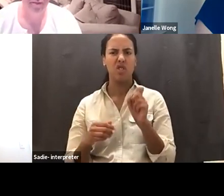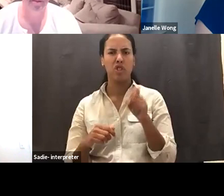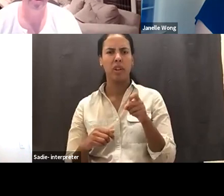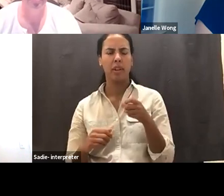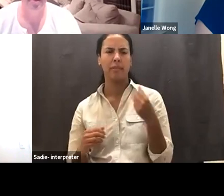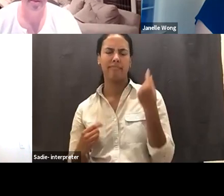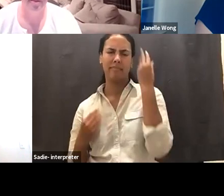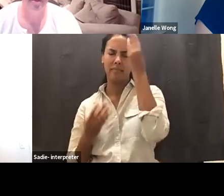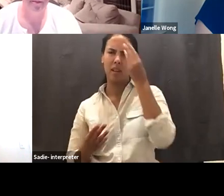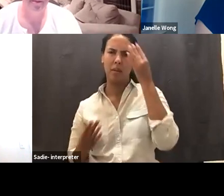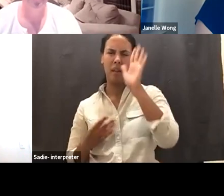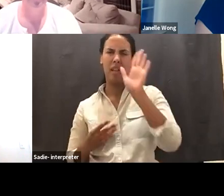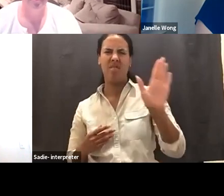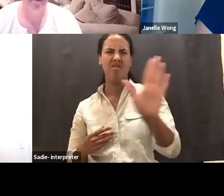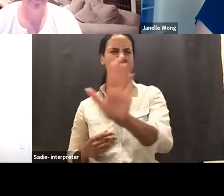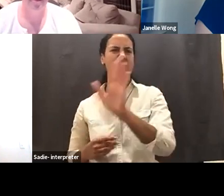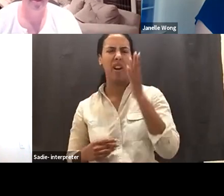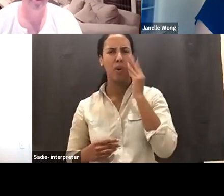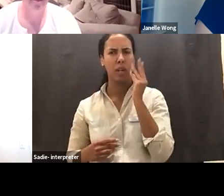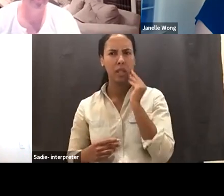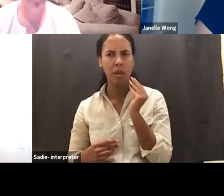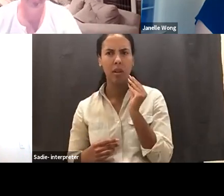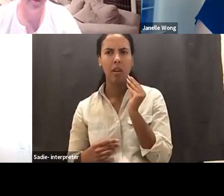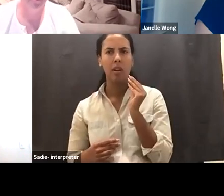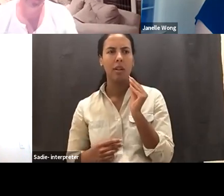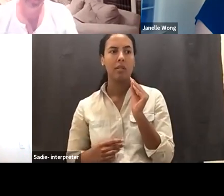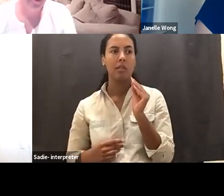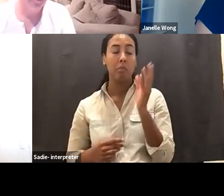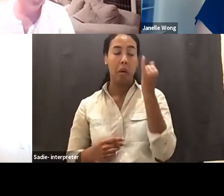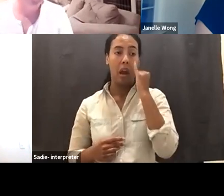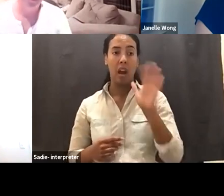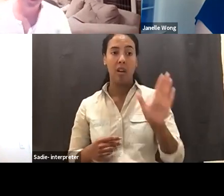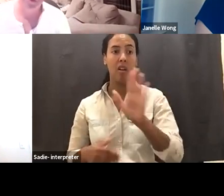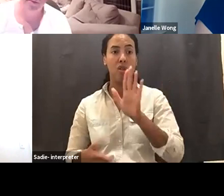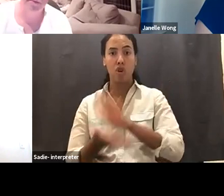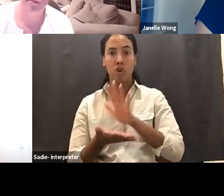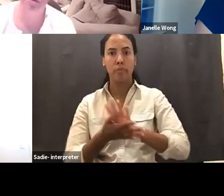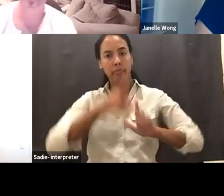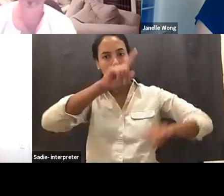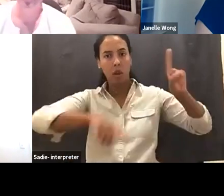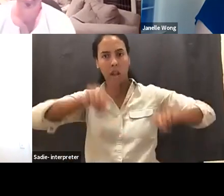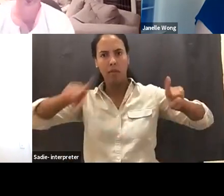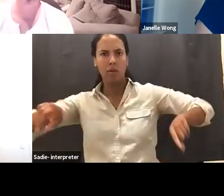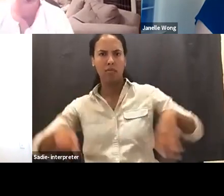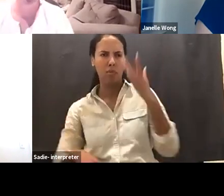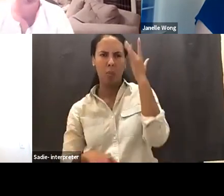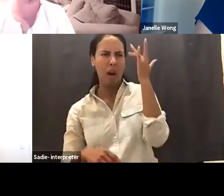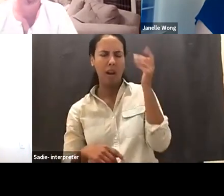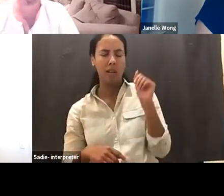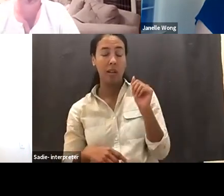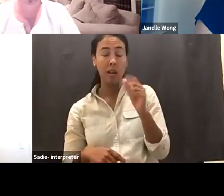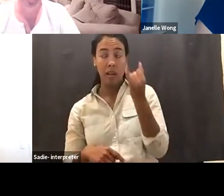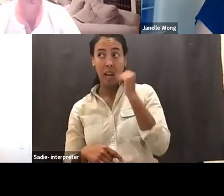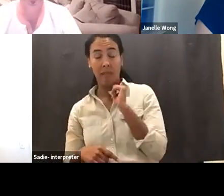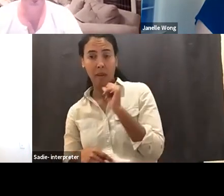was diverse, why was it diverse? If their school was not diverse, why was it not diverse? And where their beliefs about merit